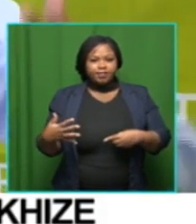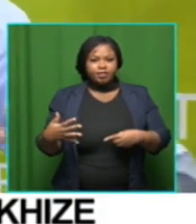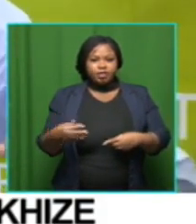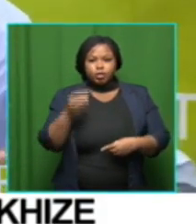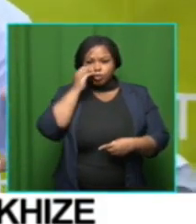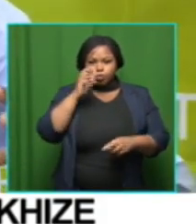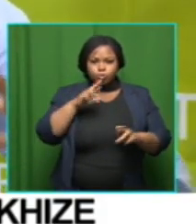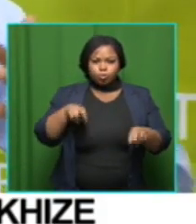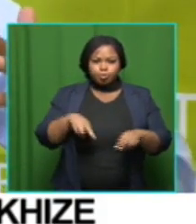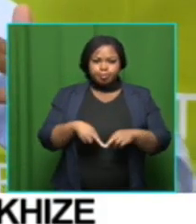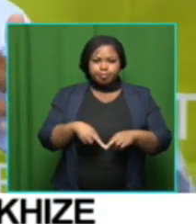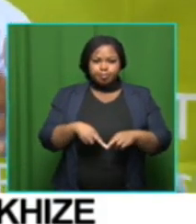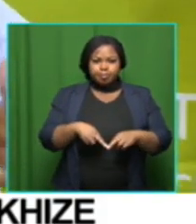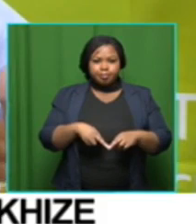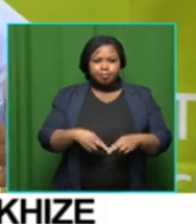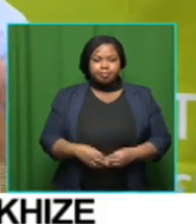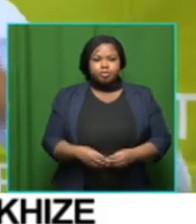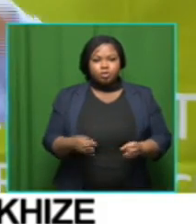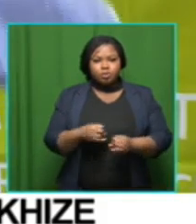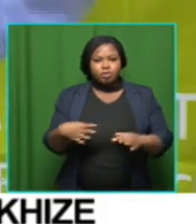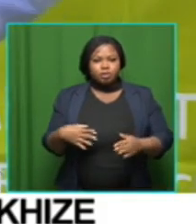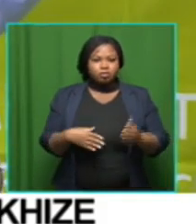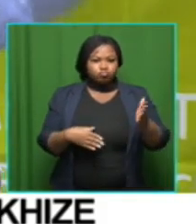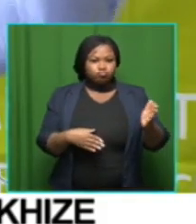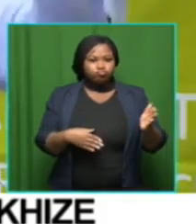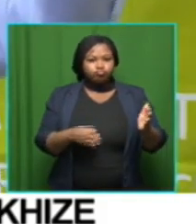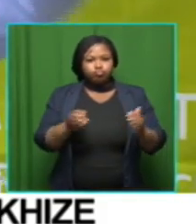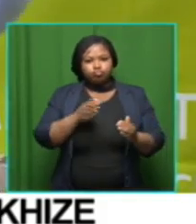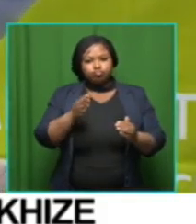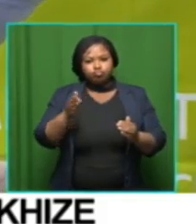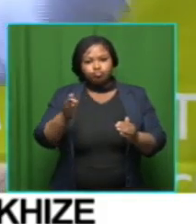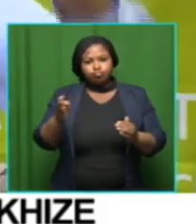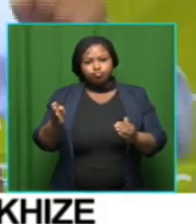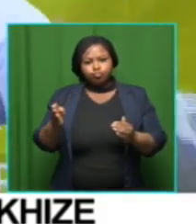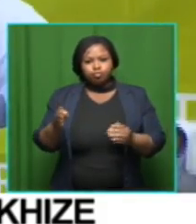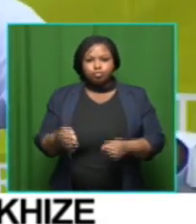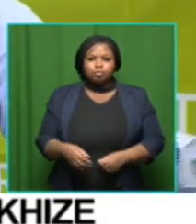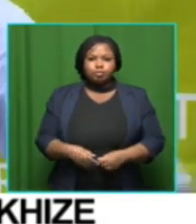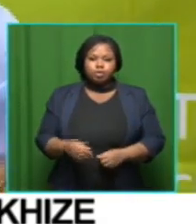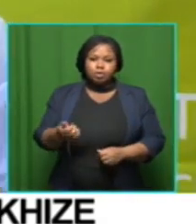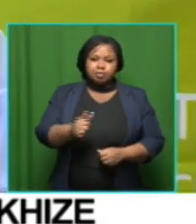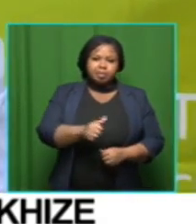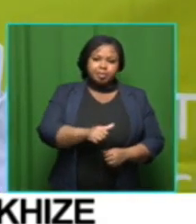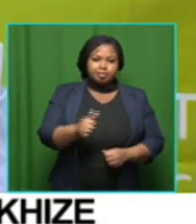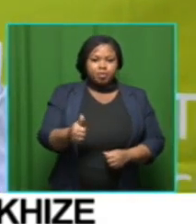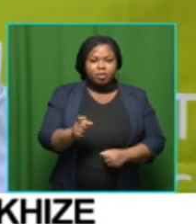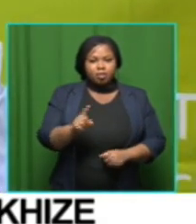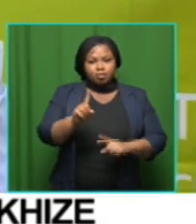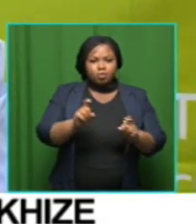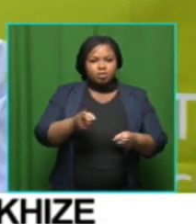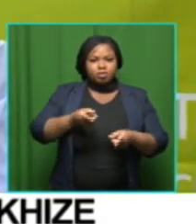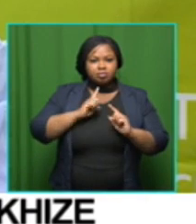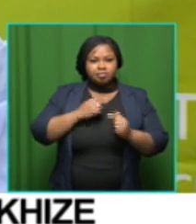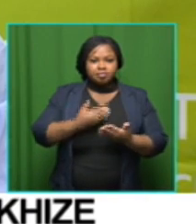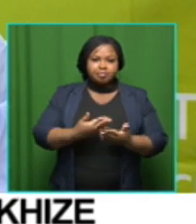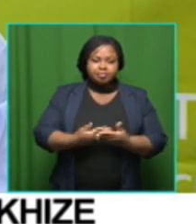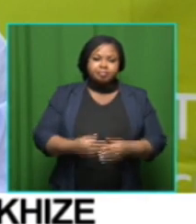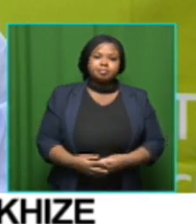newsroom. So we'll start here and then we'll come around. We'll come to newsroom and then we'll come to this side. Okay.